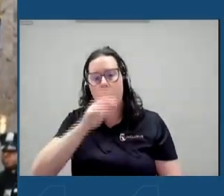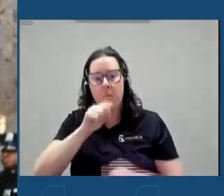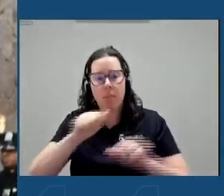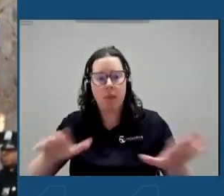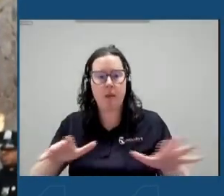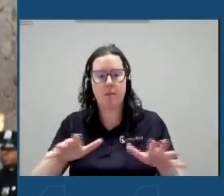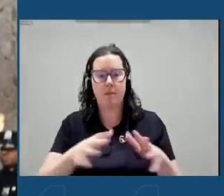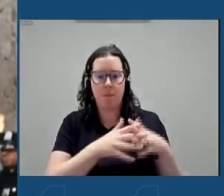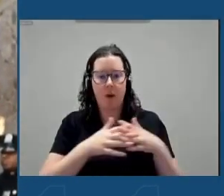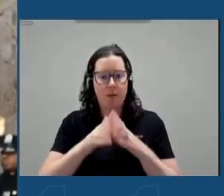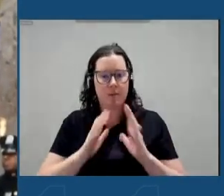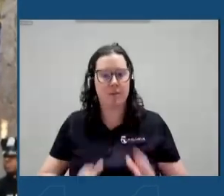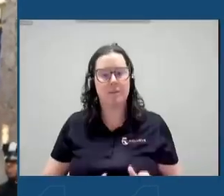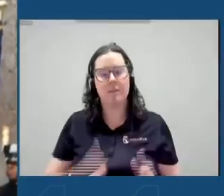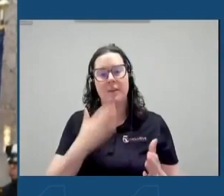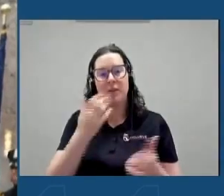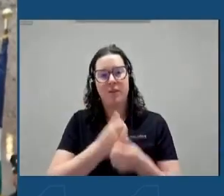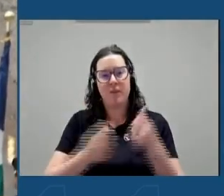Thank you, everyone.